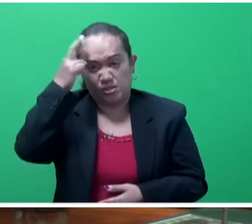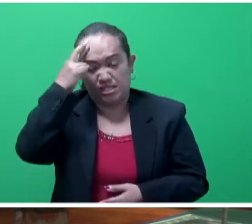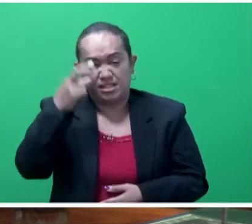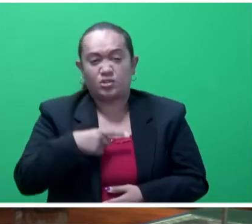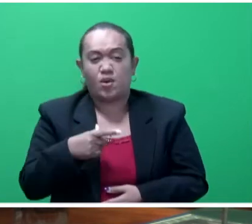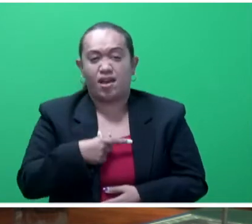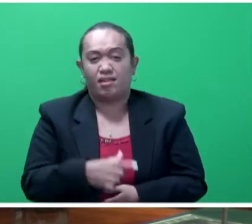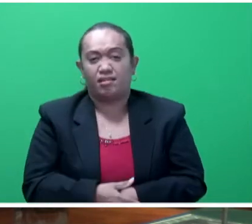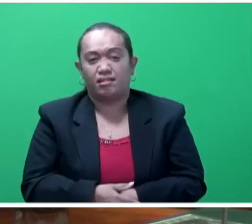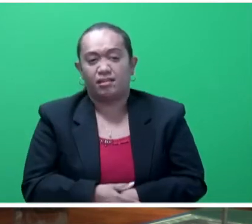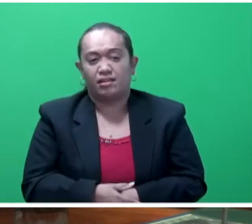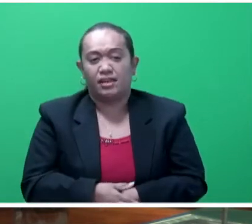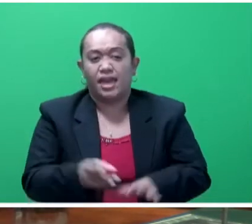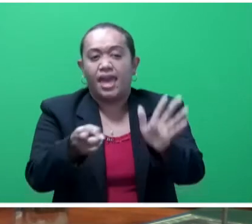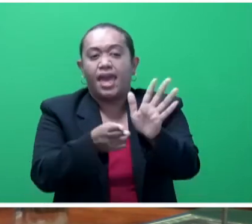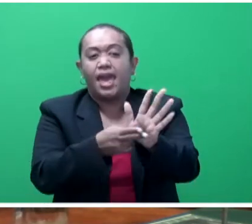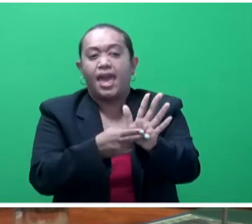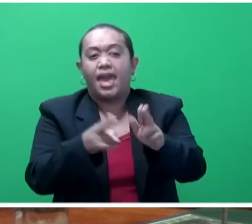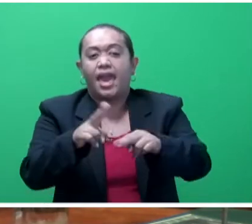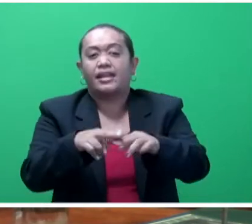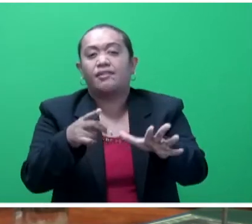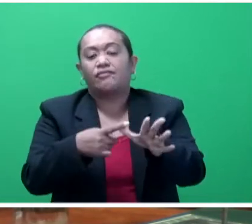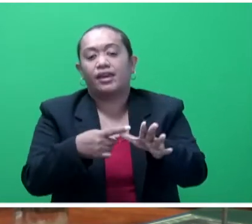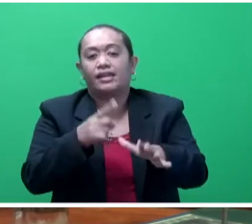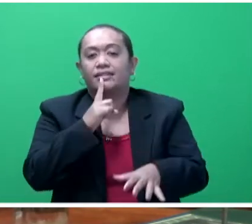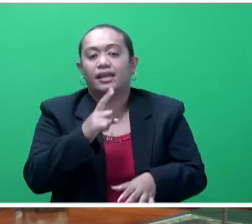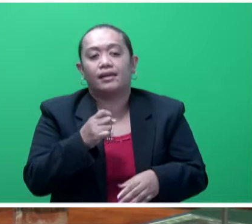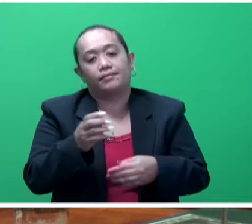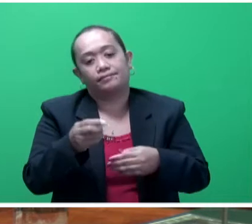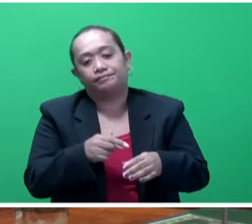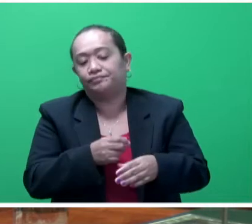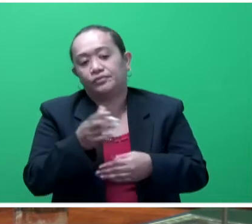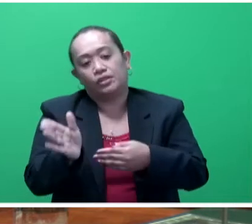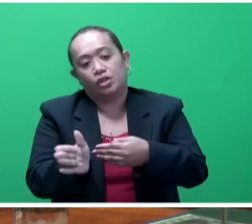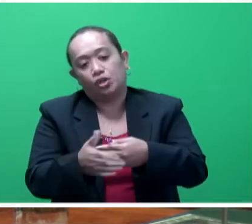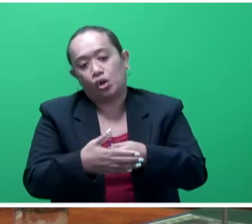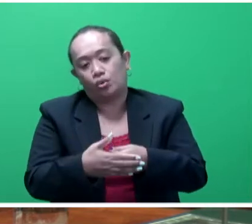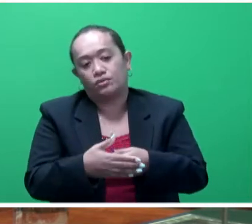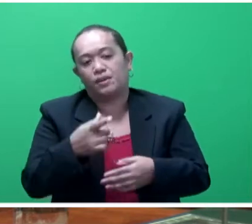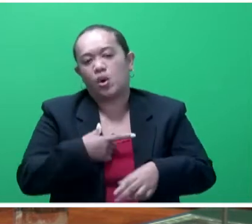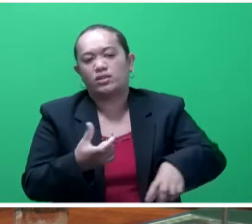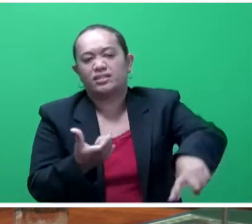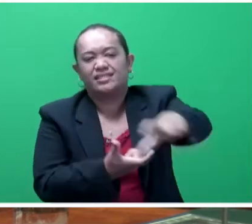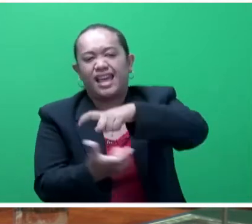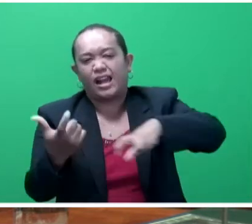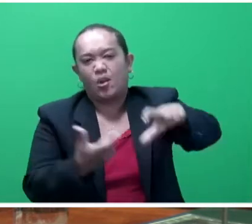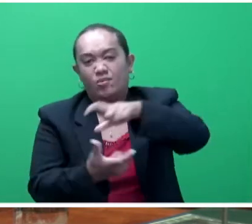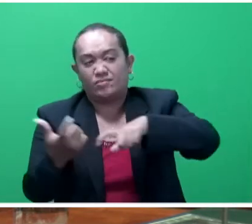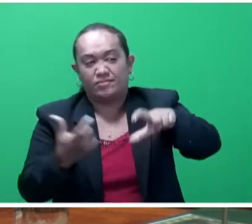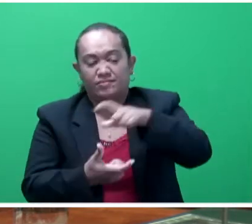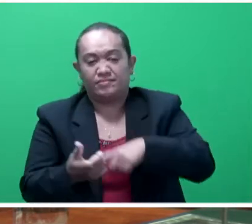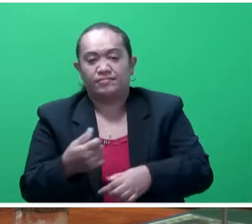to vacate the station based on the projected path of the cyclone, which was through the Central